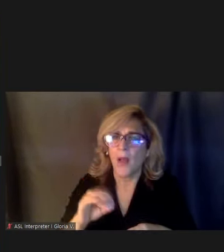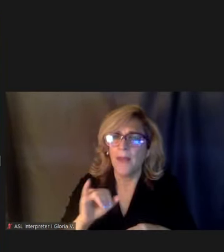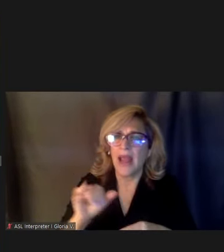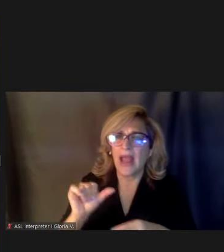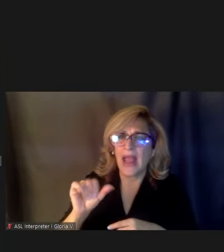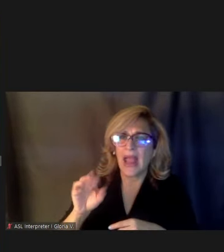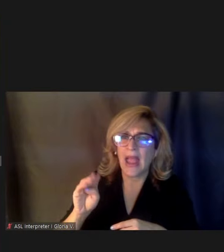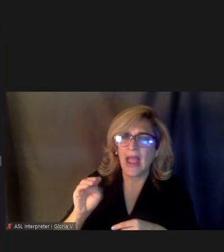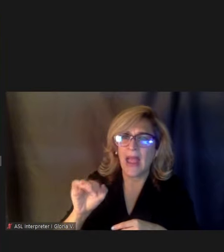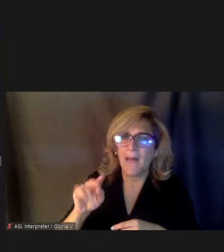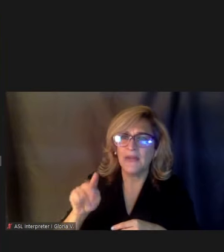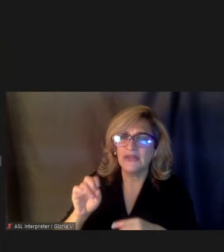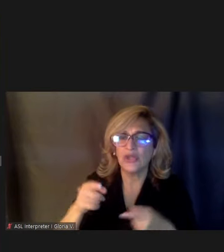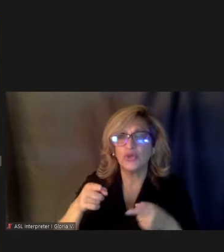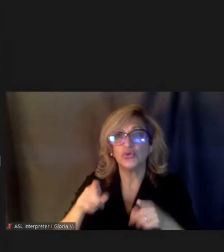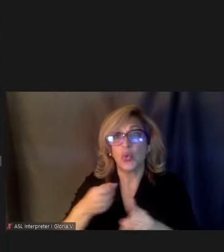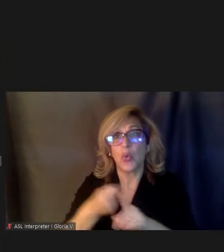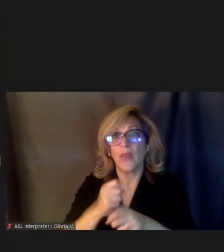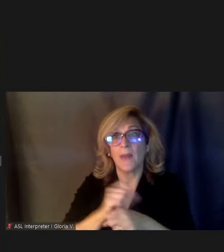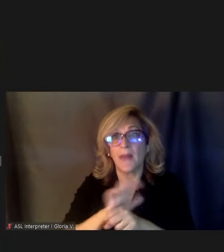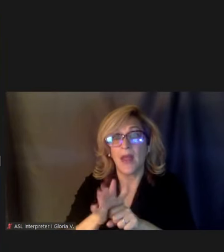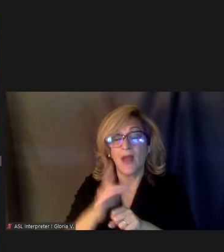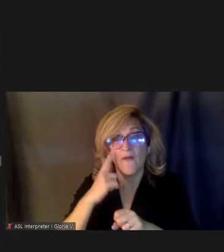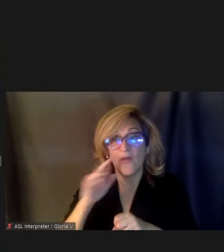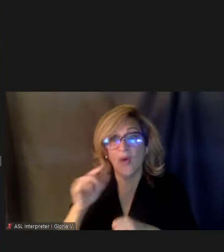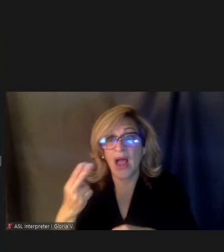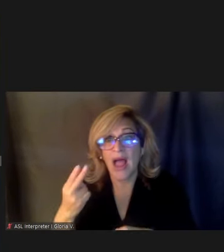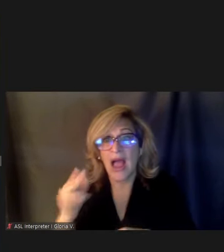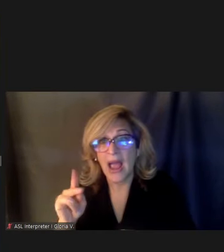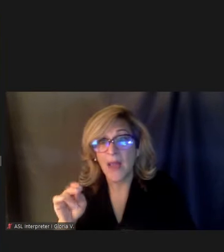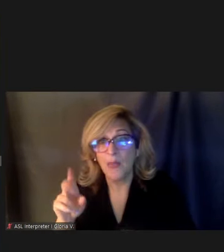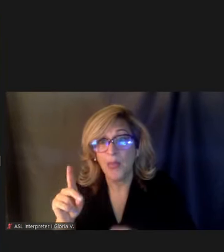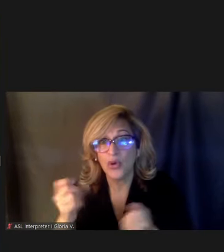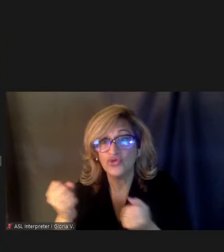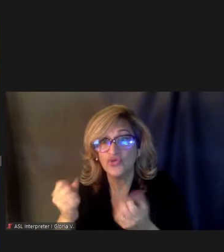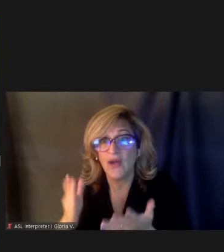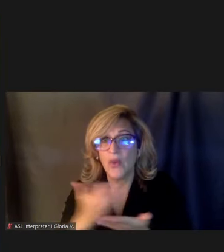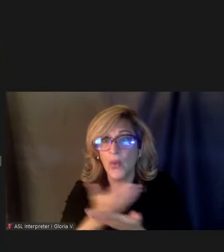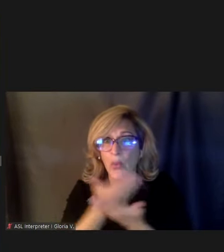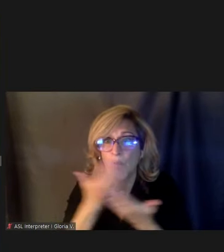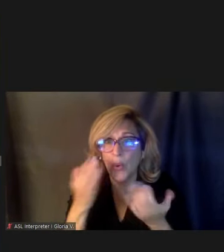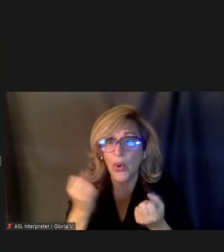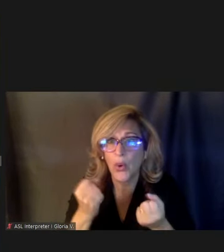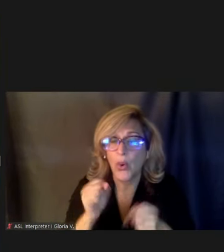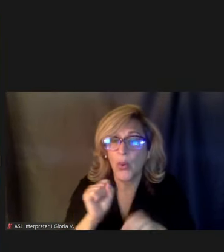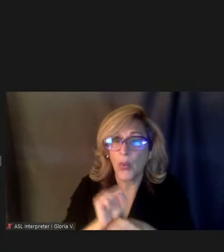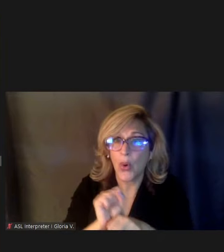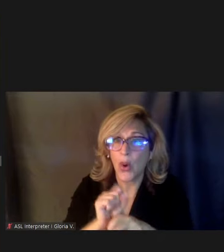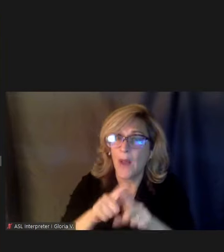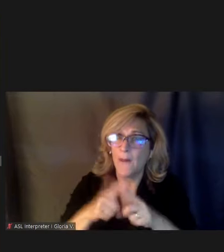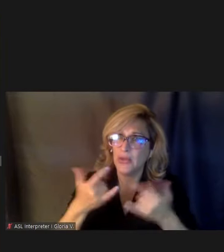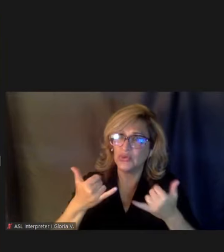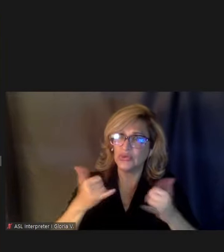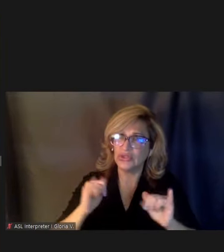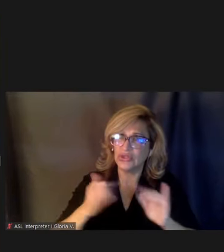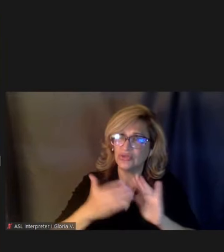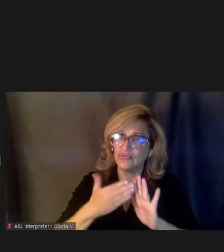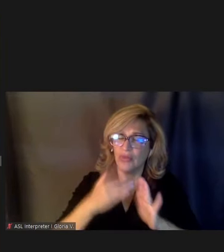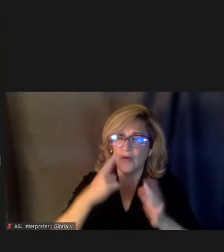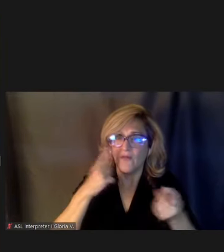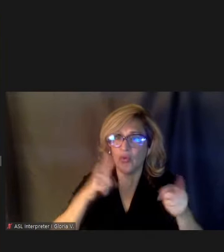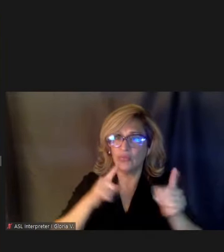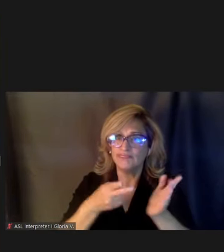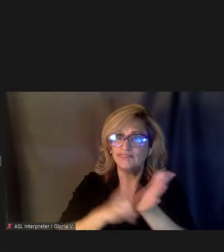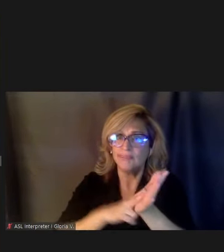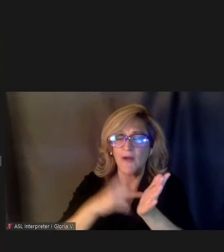a pandemic, for-hire vehicle drivers were suddenly without work. But were still on the hook for contractual expenses